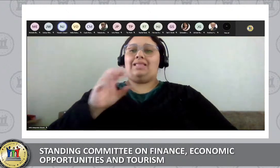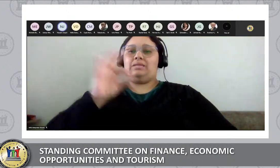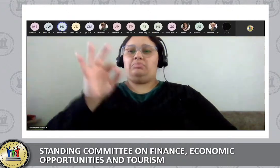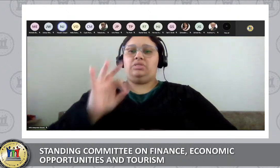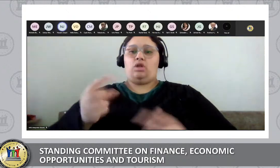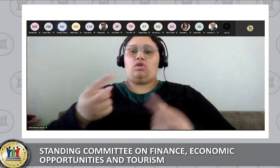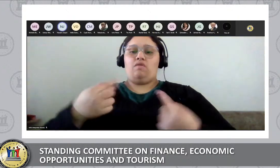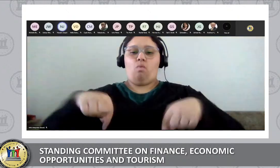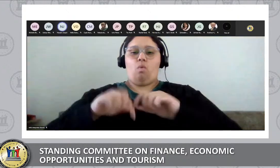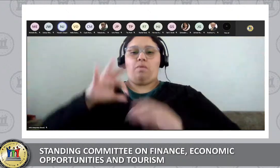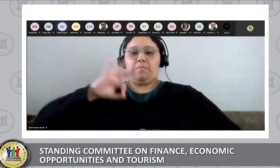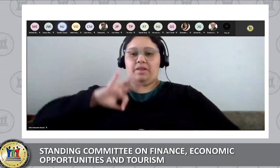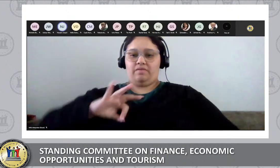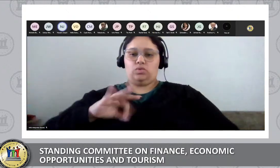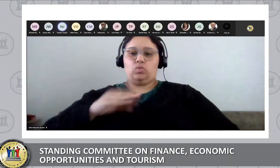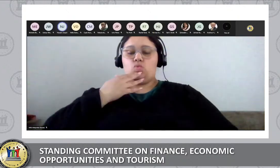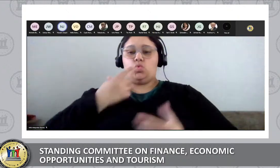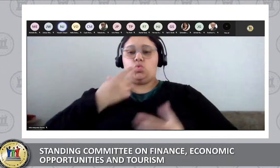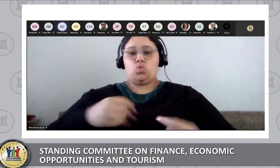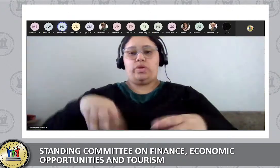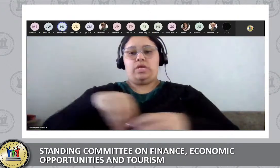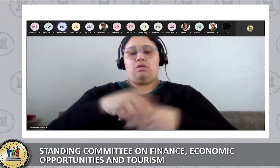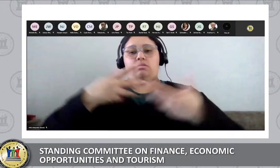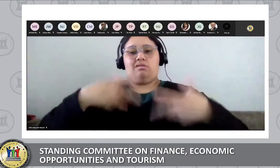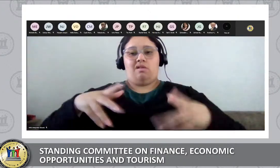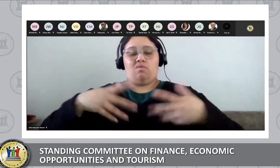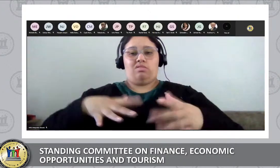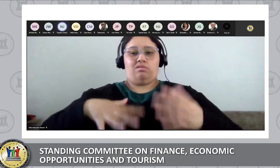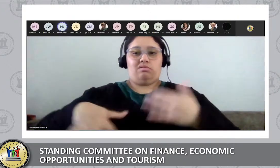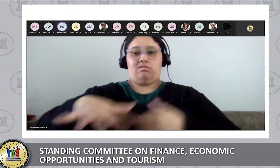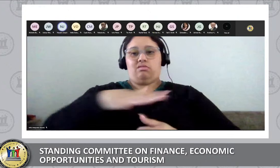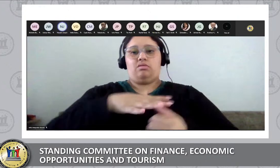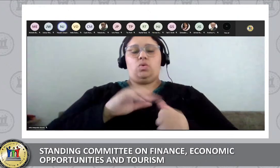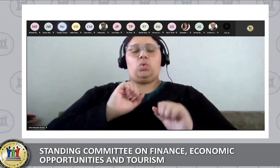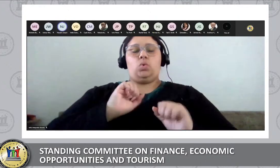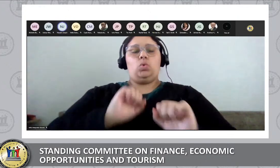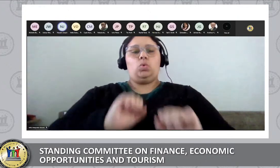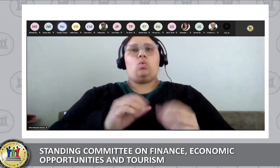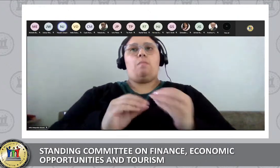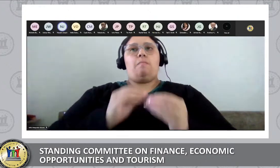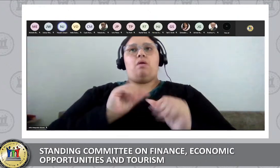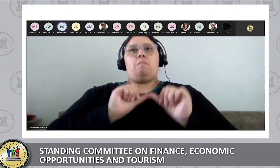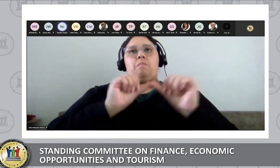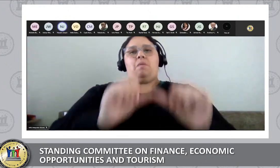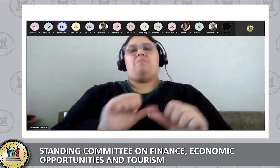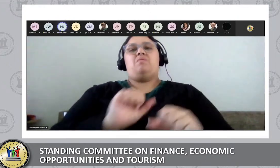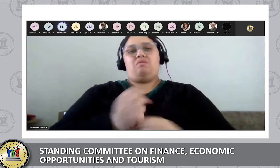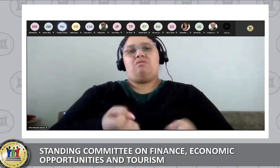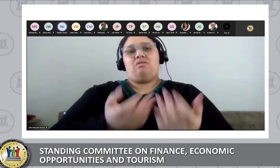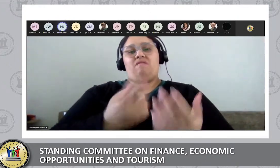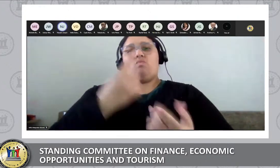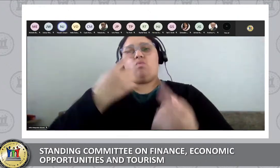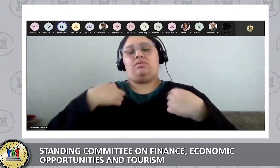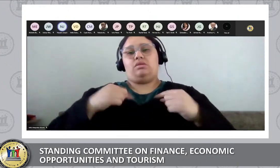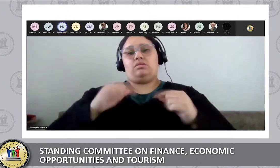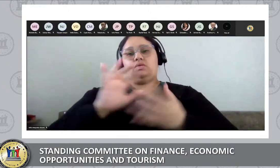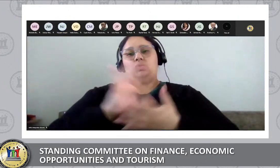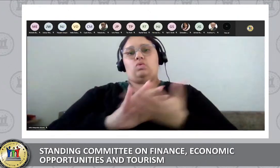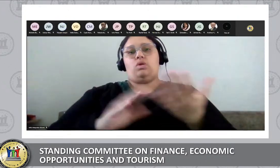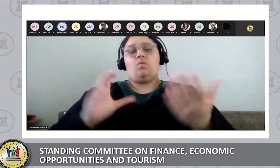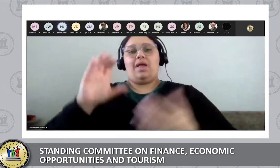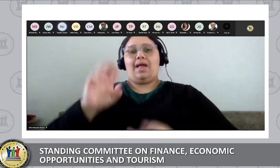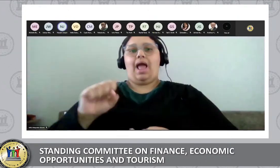the beneficiaries that go through our clothing and textiles are made permanent. I want to give you one success story. In